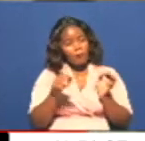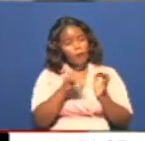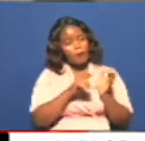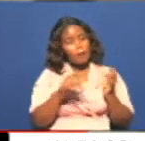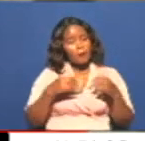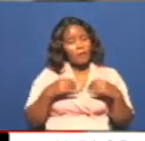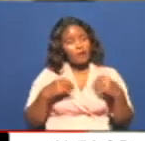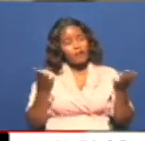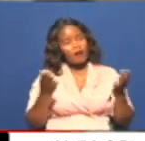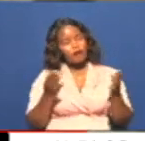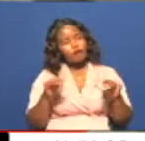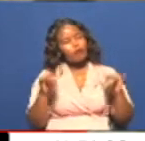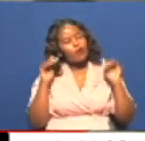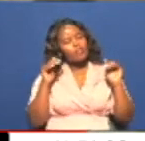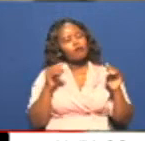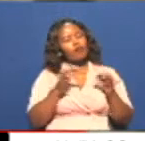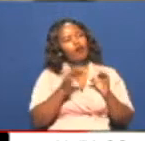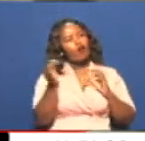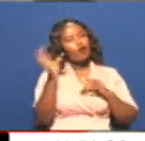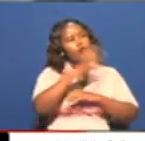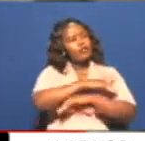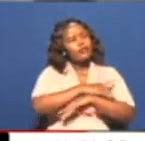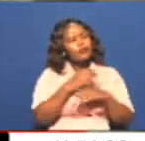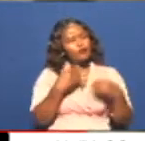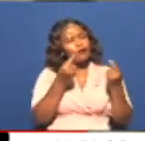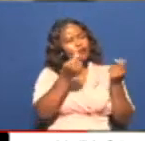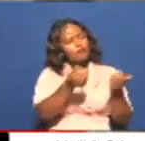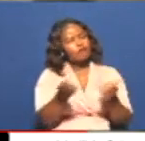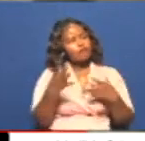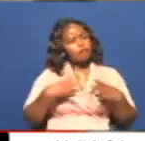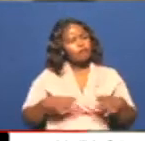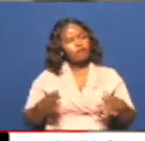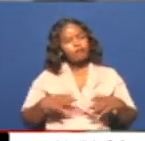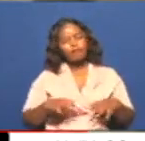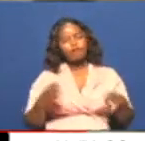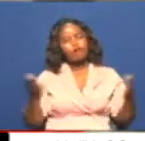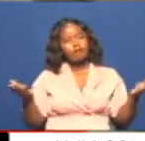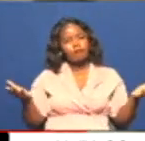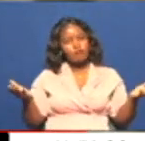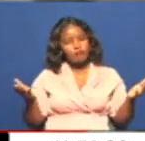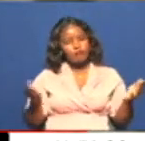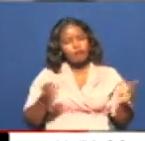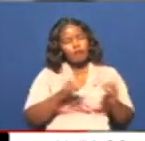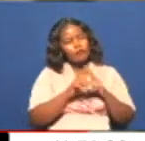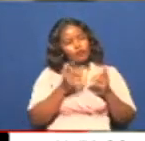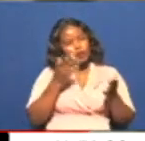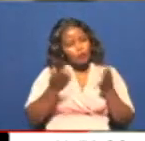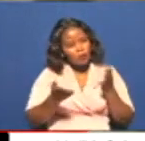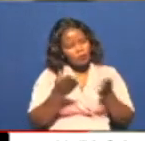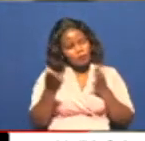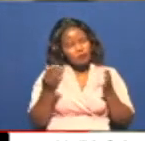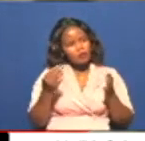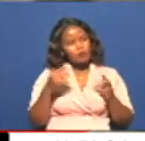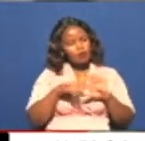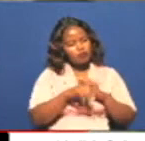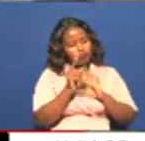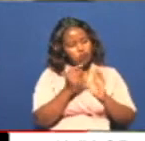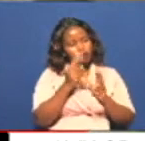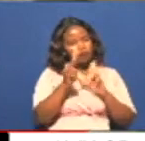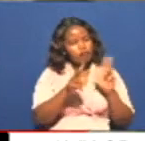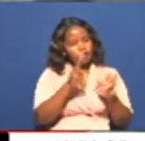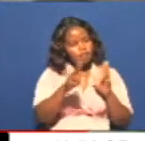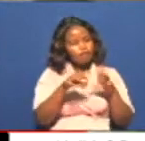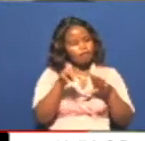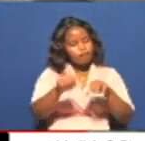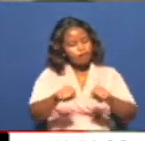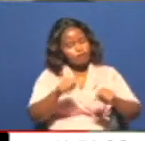for the whole day and only to get one or two people, something needs to give so that we may enter the 2022 succession politics. We may